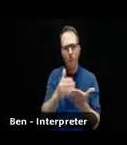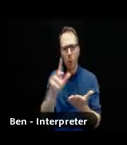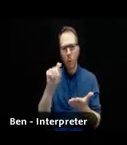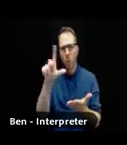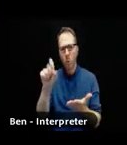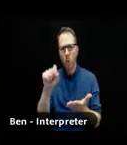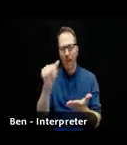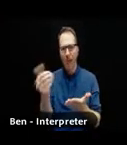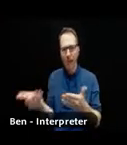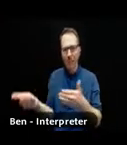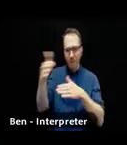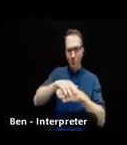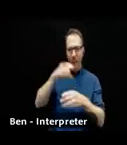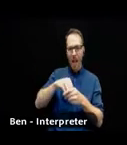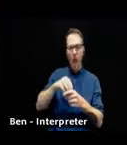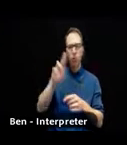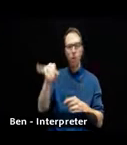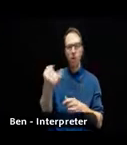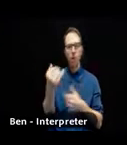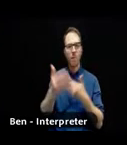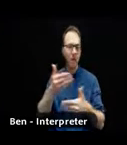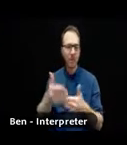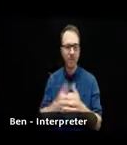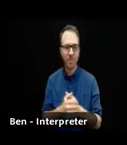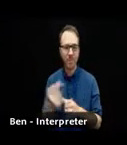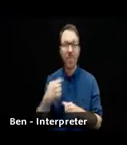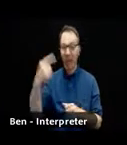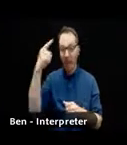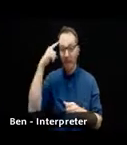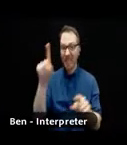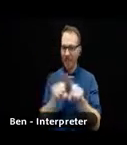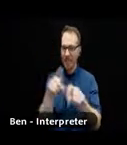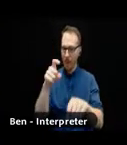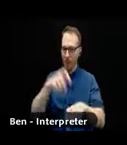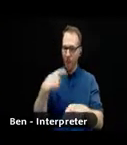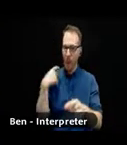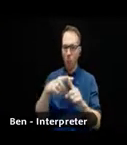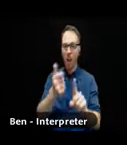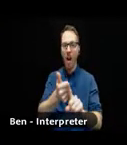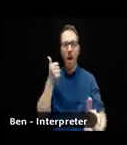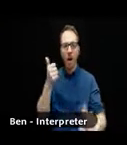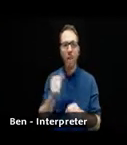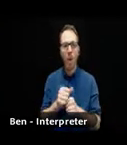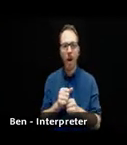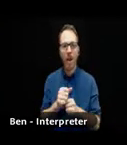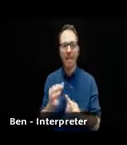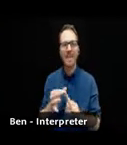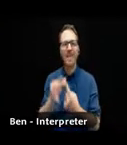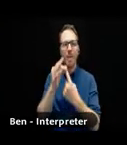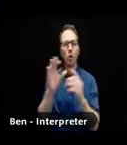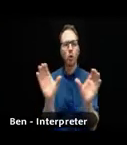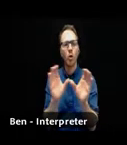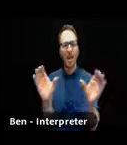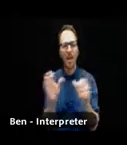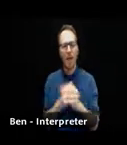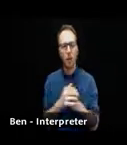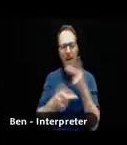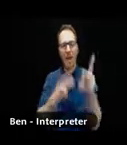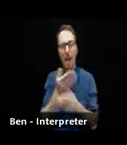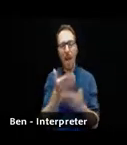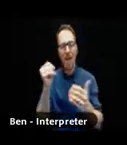folded into restorative justice processes? I do think at the same time we want to avoid professionalization, certification type things that